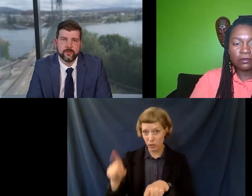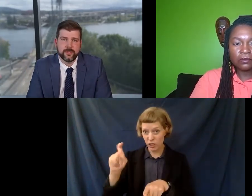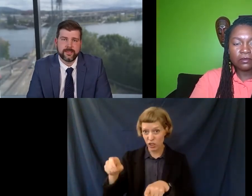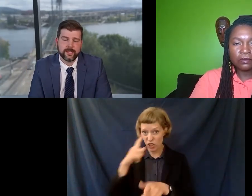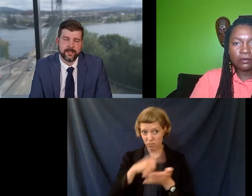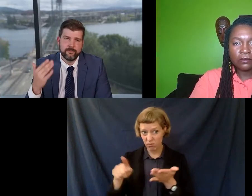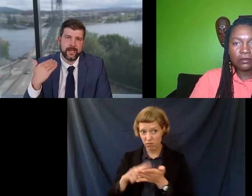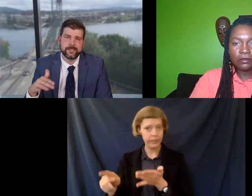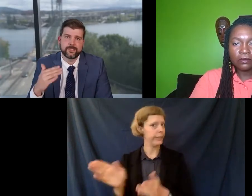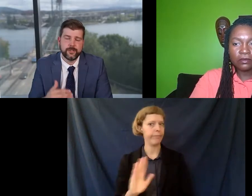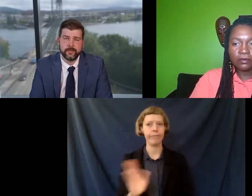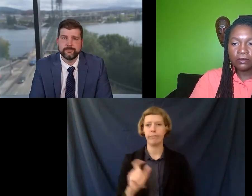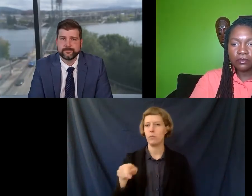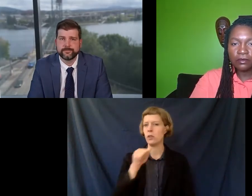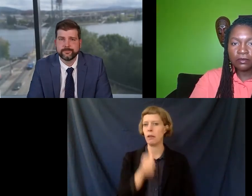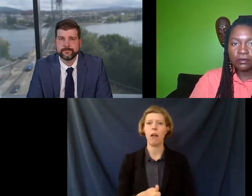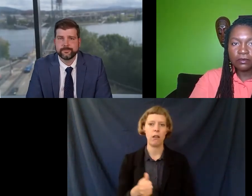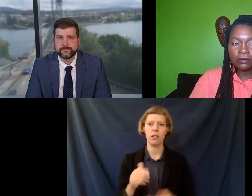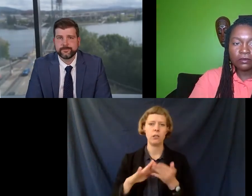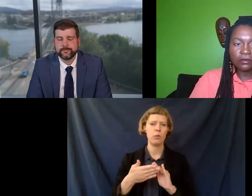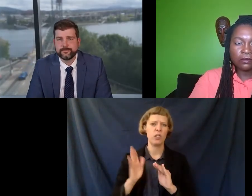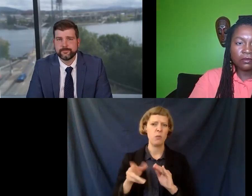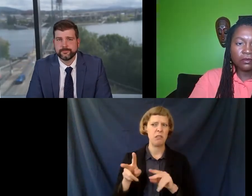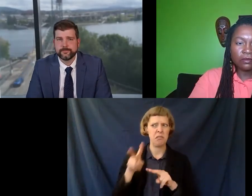things or let that kind of bias creep in.